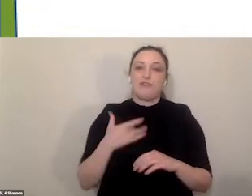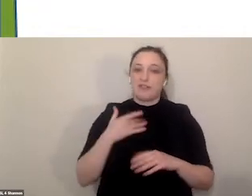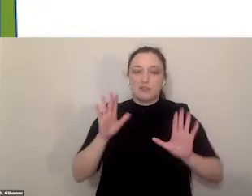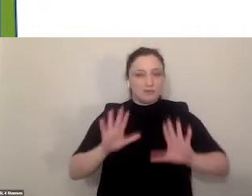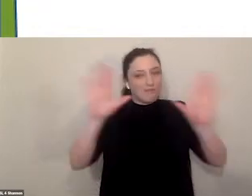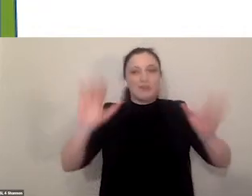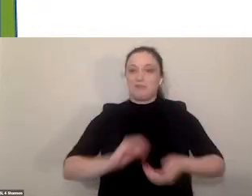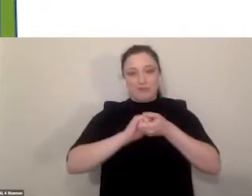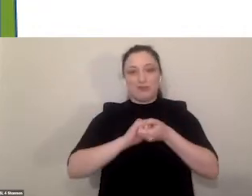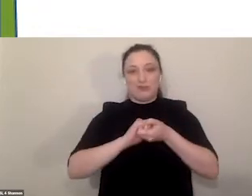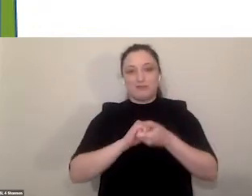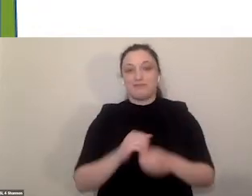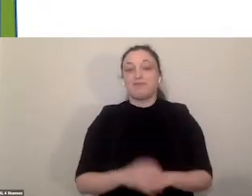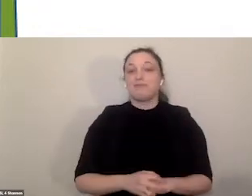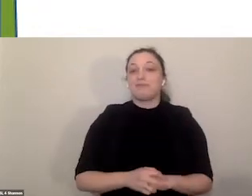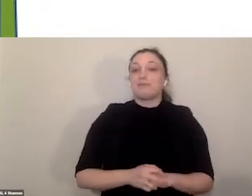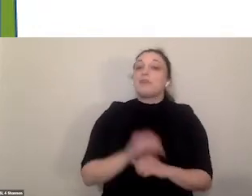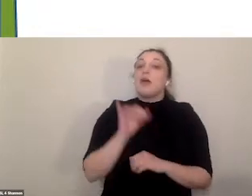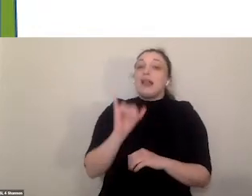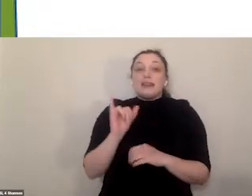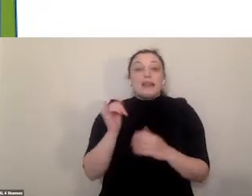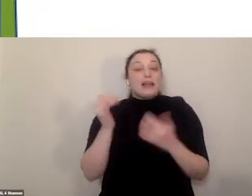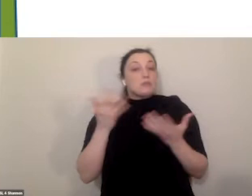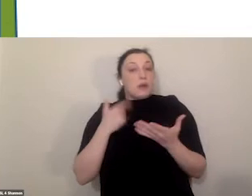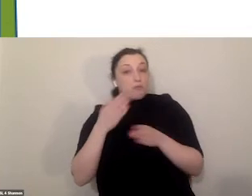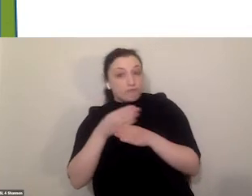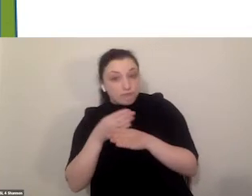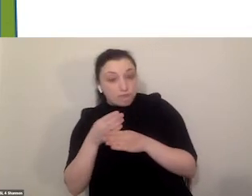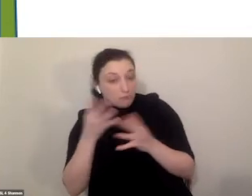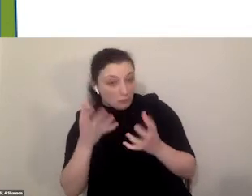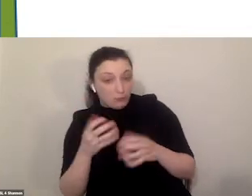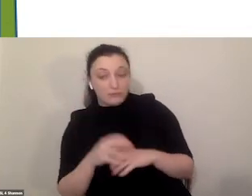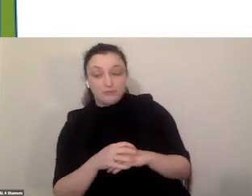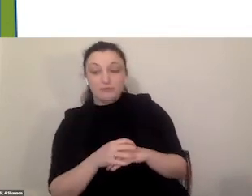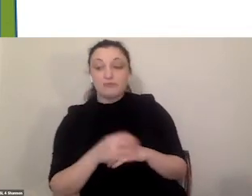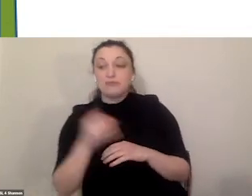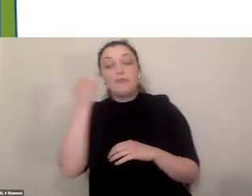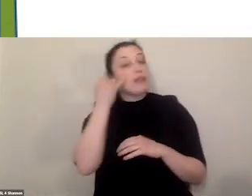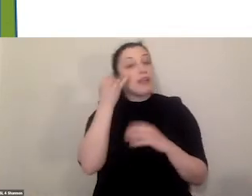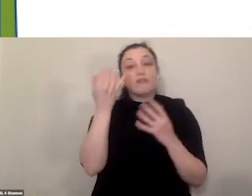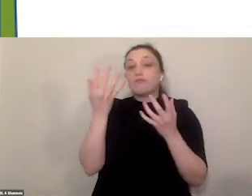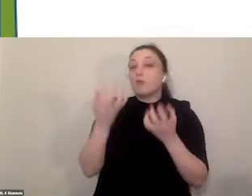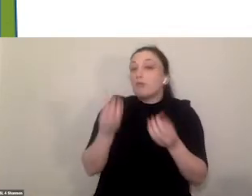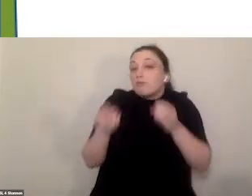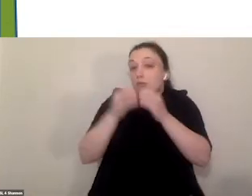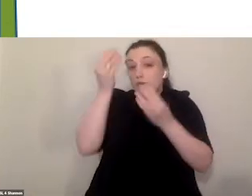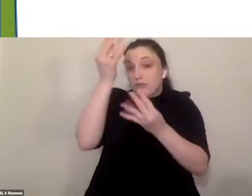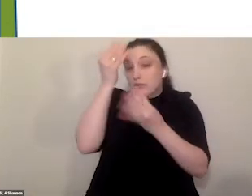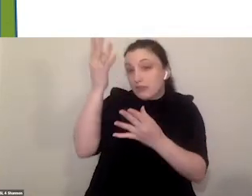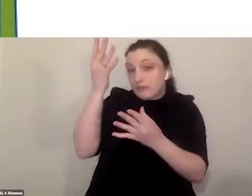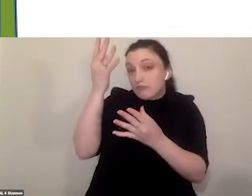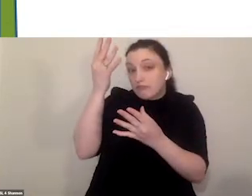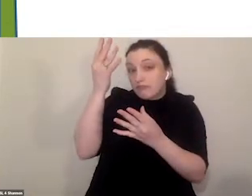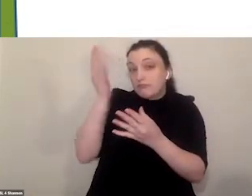So that's what I wanted to share with you today about Line Connect. If you'd like to get some more information, I hope you'll check out our